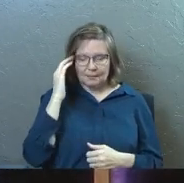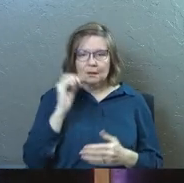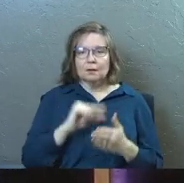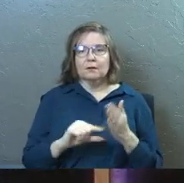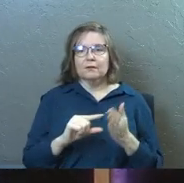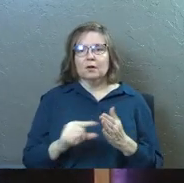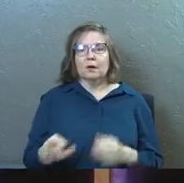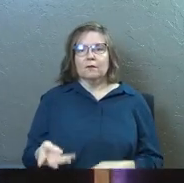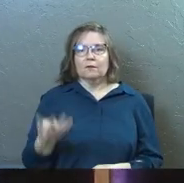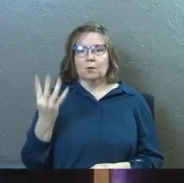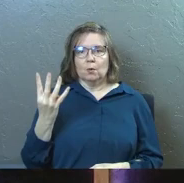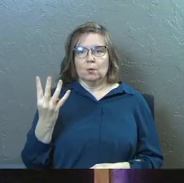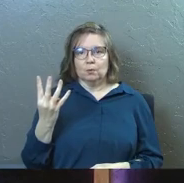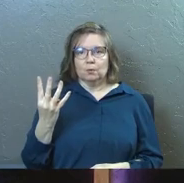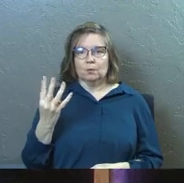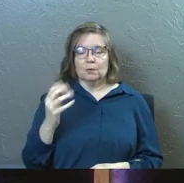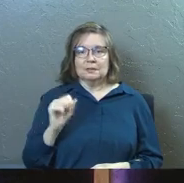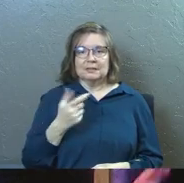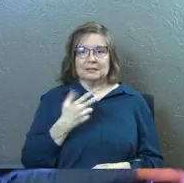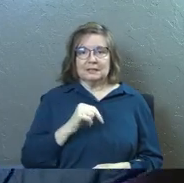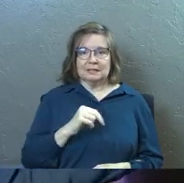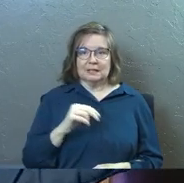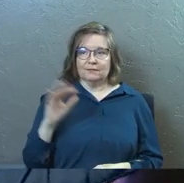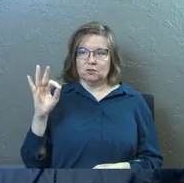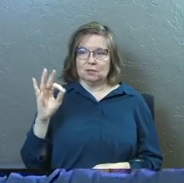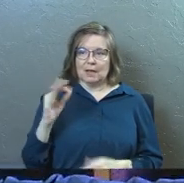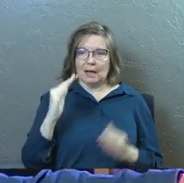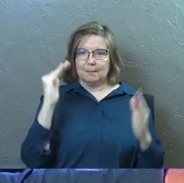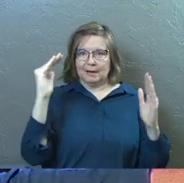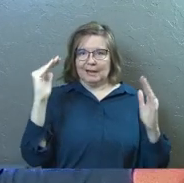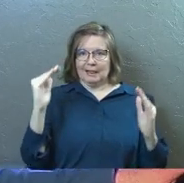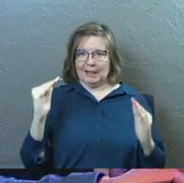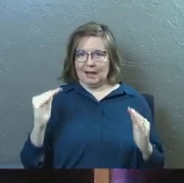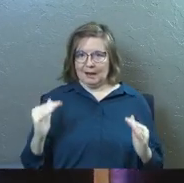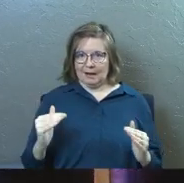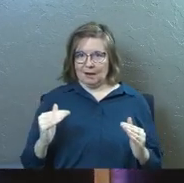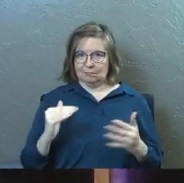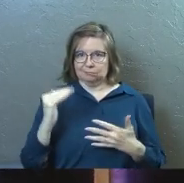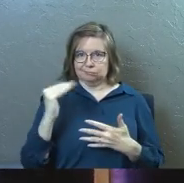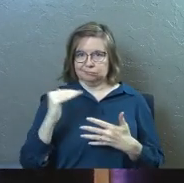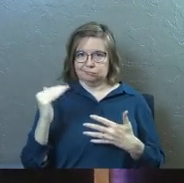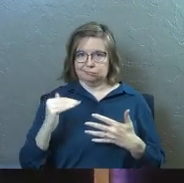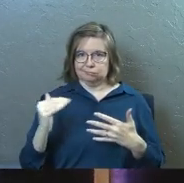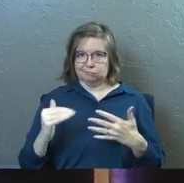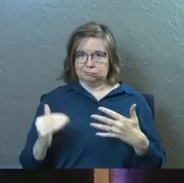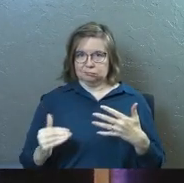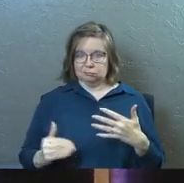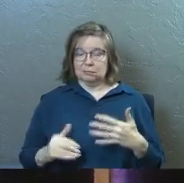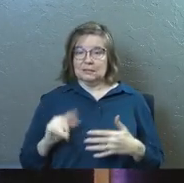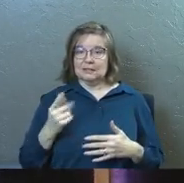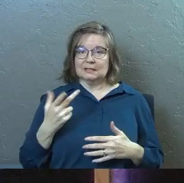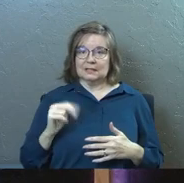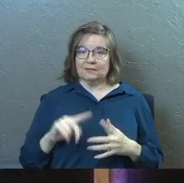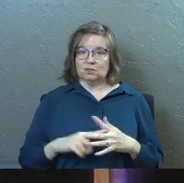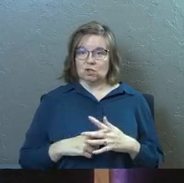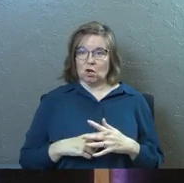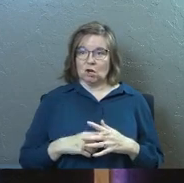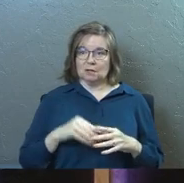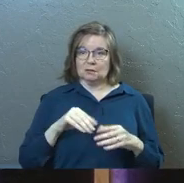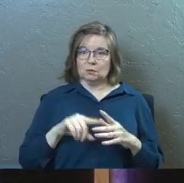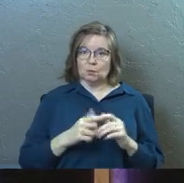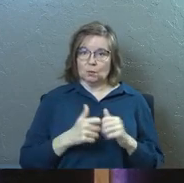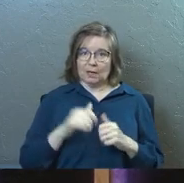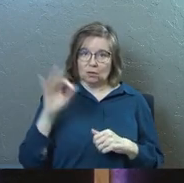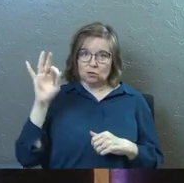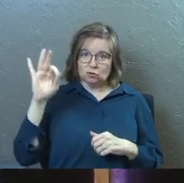Verse 4, Stephen's sermon. I'm going to lay the rest of this sermon out for you. Stephen starts into this